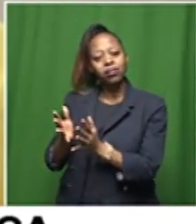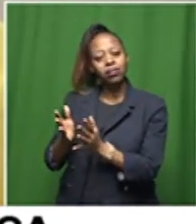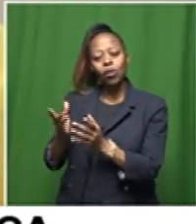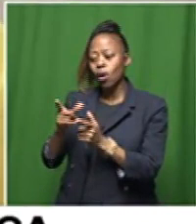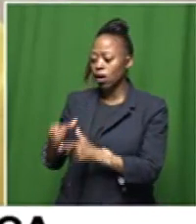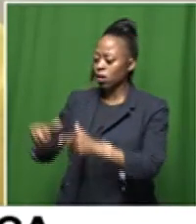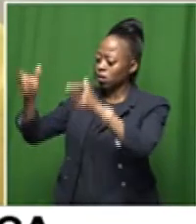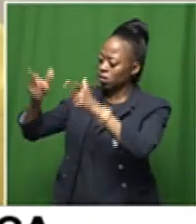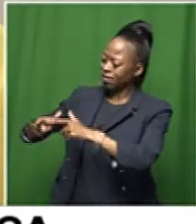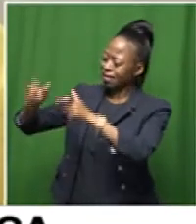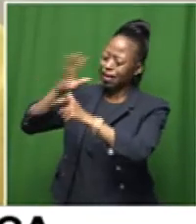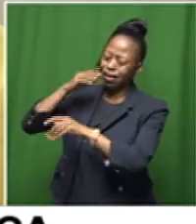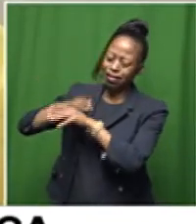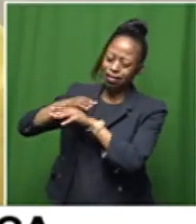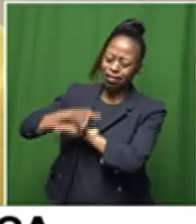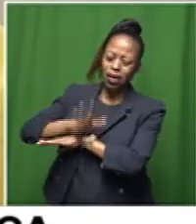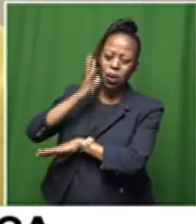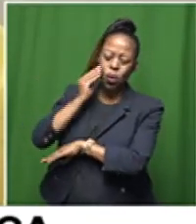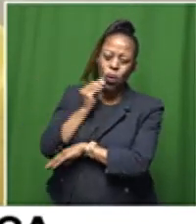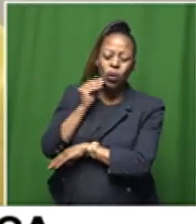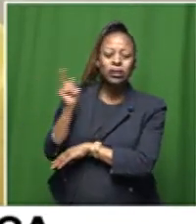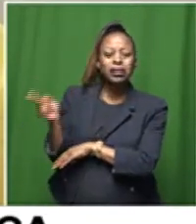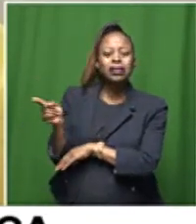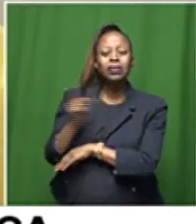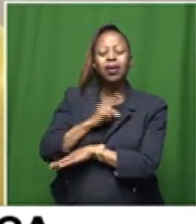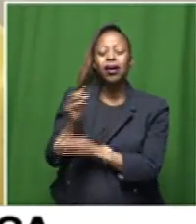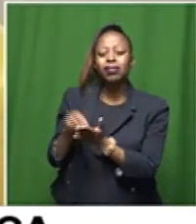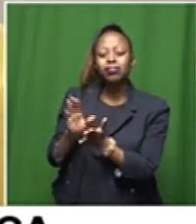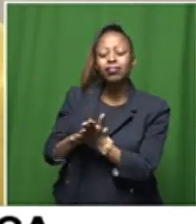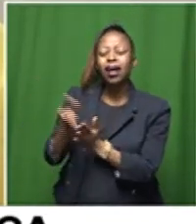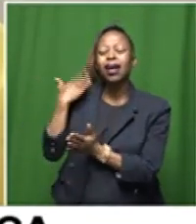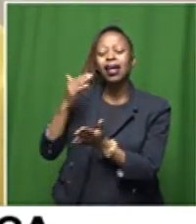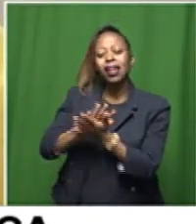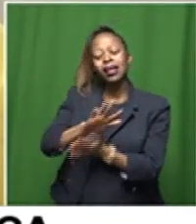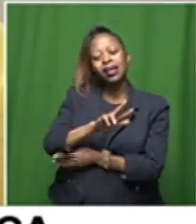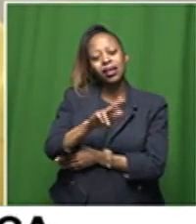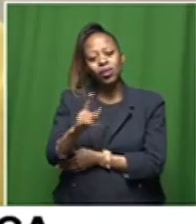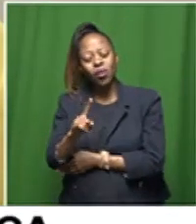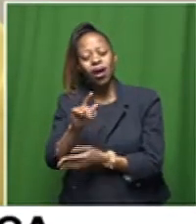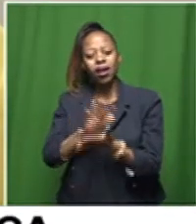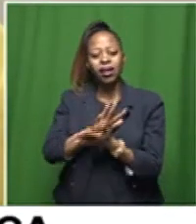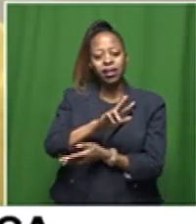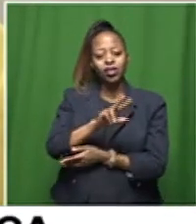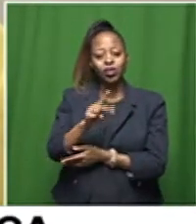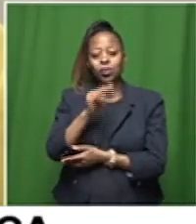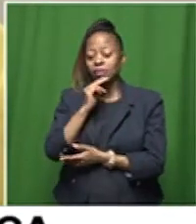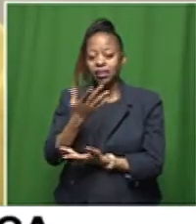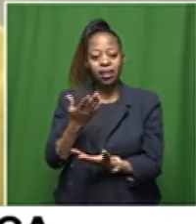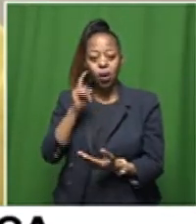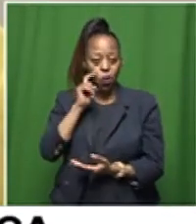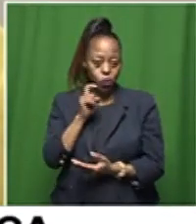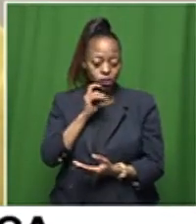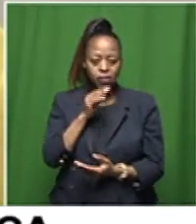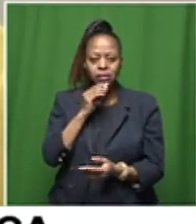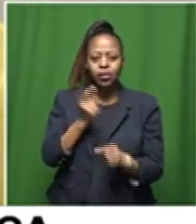old. I think they were put way back in 1981, 1982. So you can just imagine every time